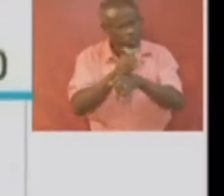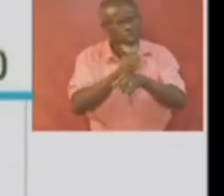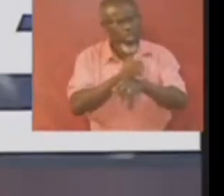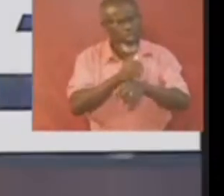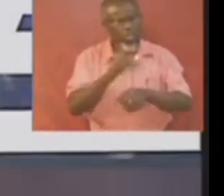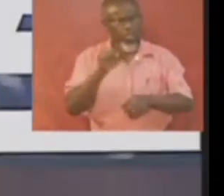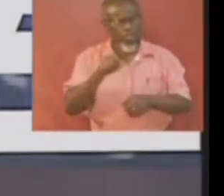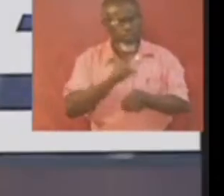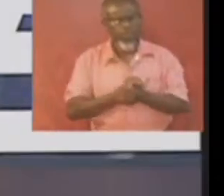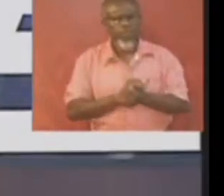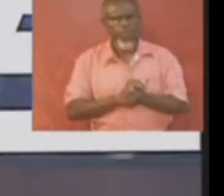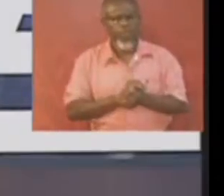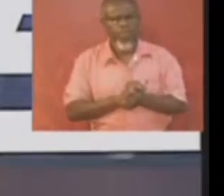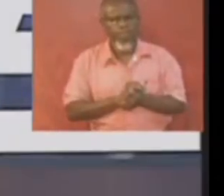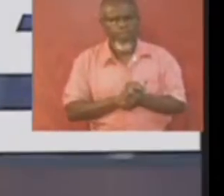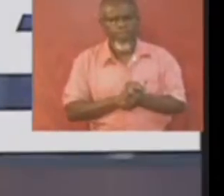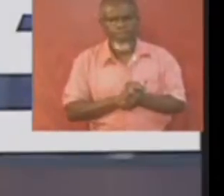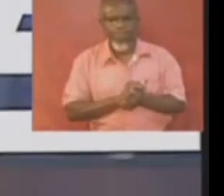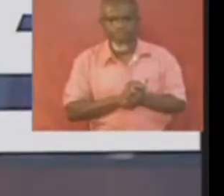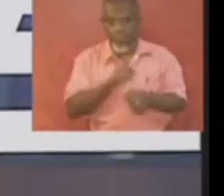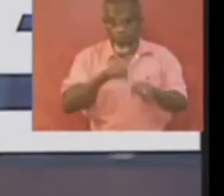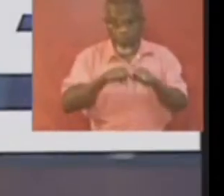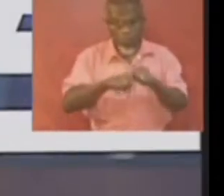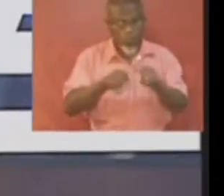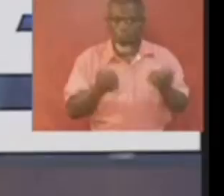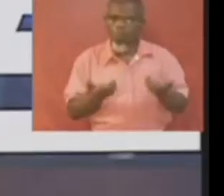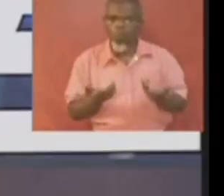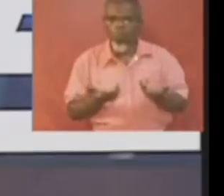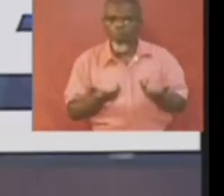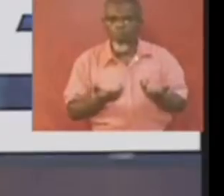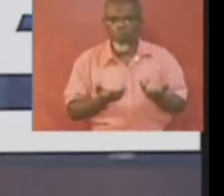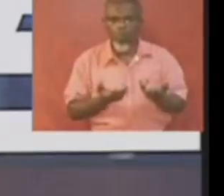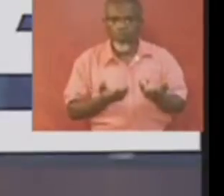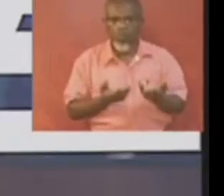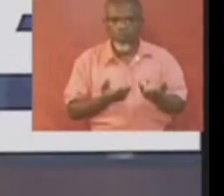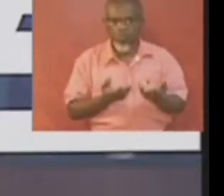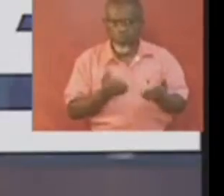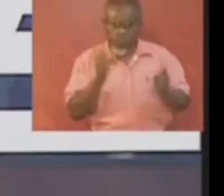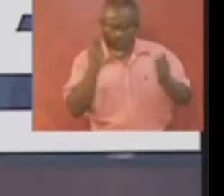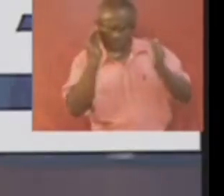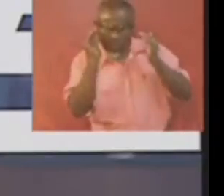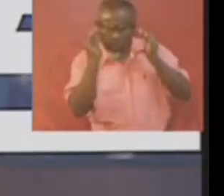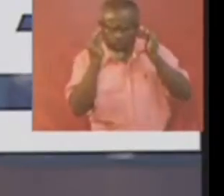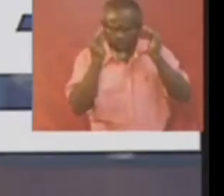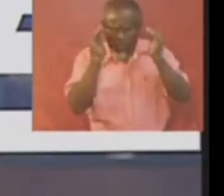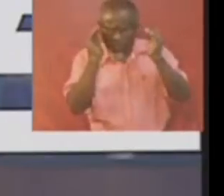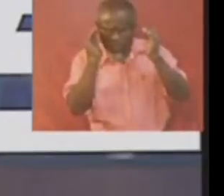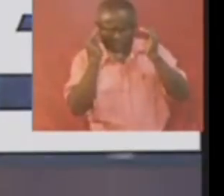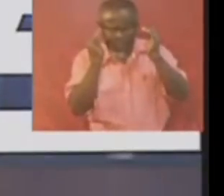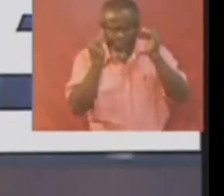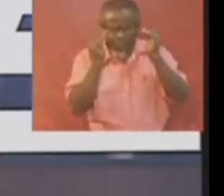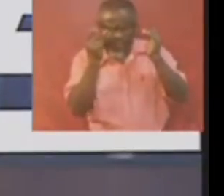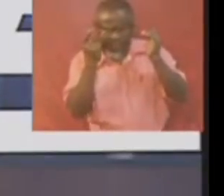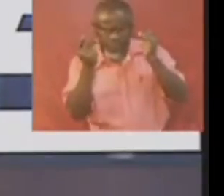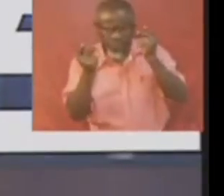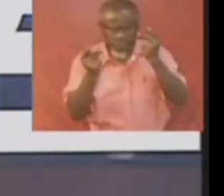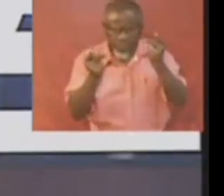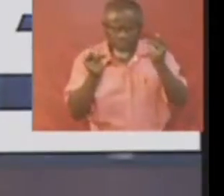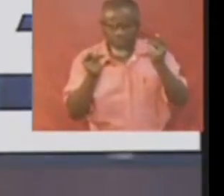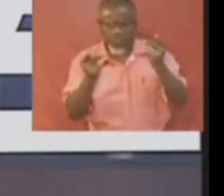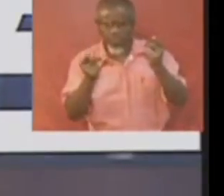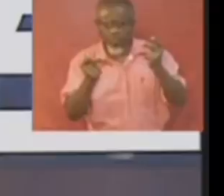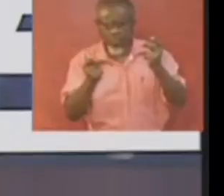back to me, please. So our benchmarks of performance, which we monitor continuously, namely